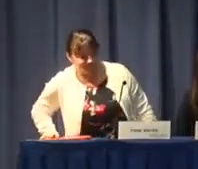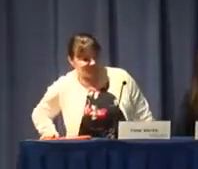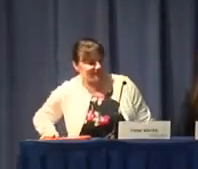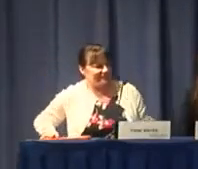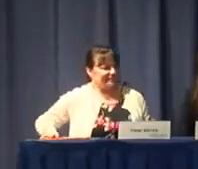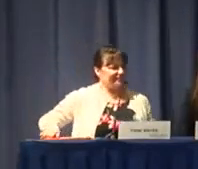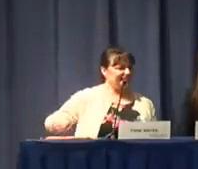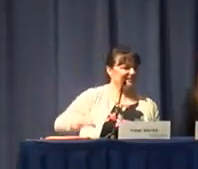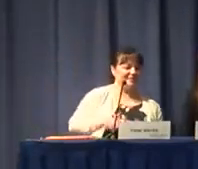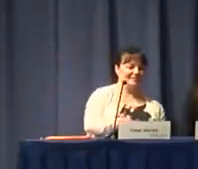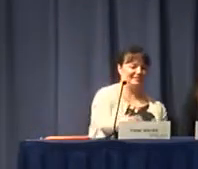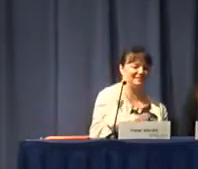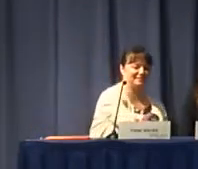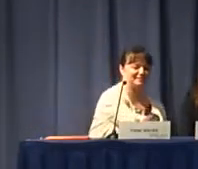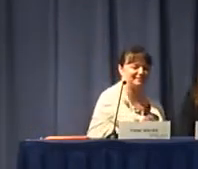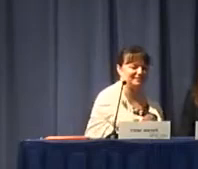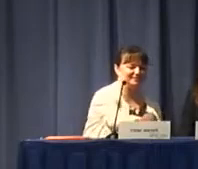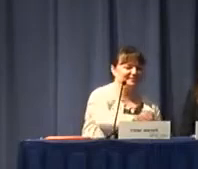Okay.